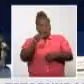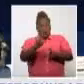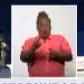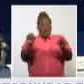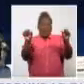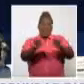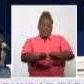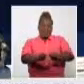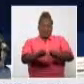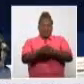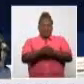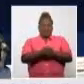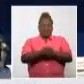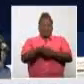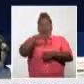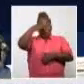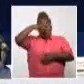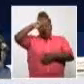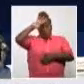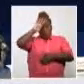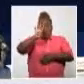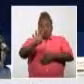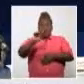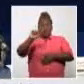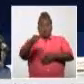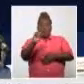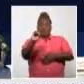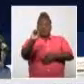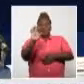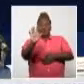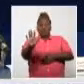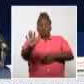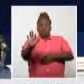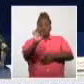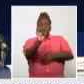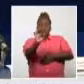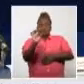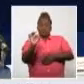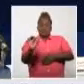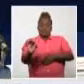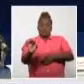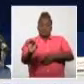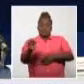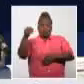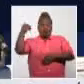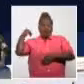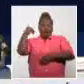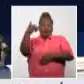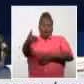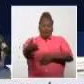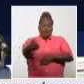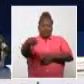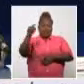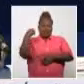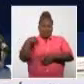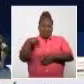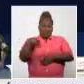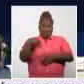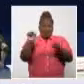the lethality as of yesterday in the region of the Americas is of